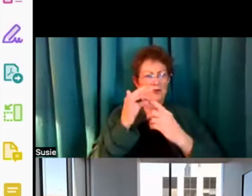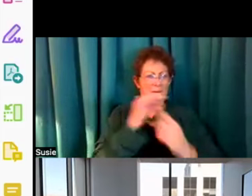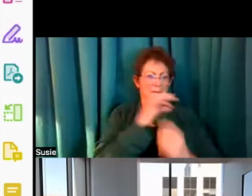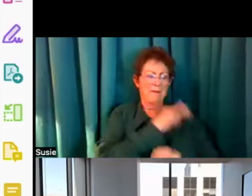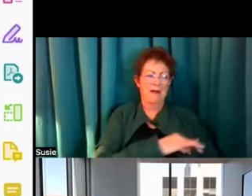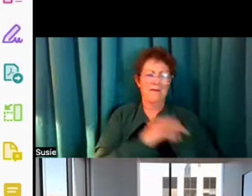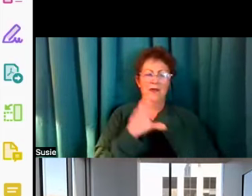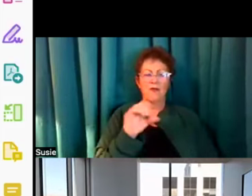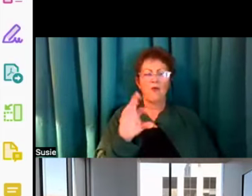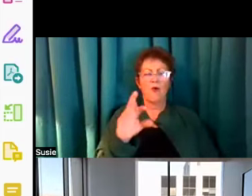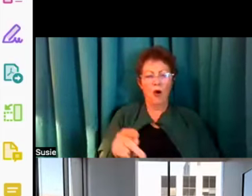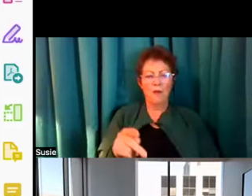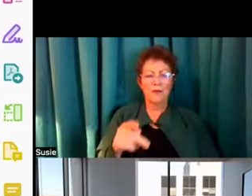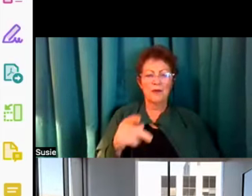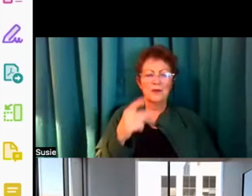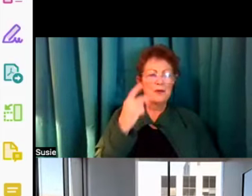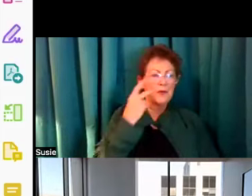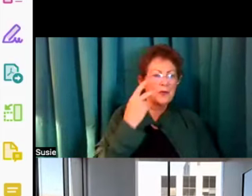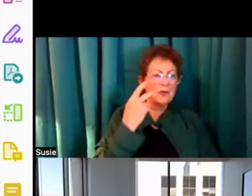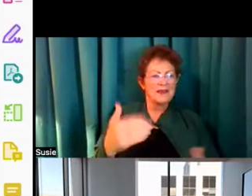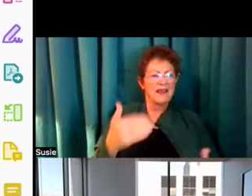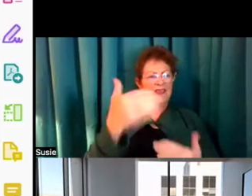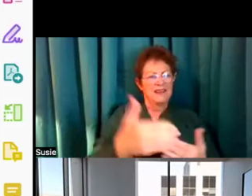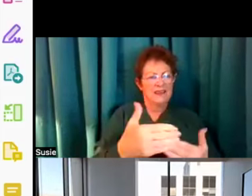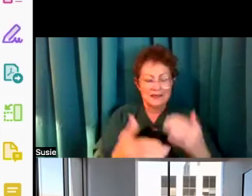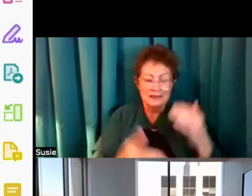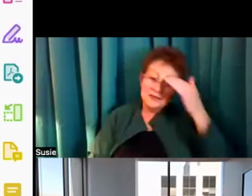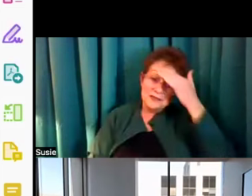see the next two we talk about don't really have those things.